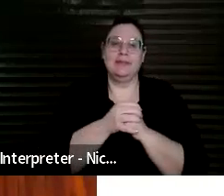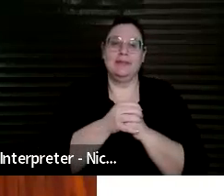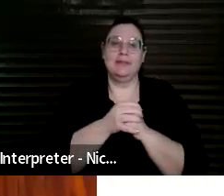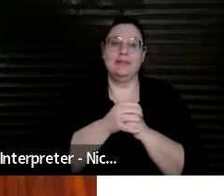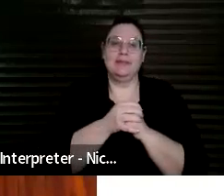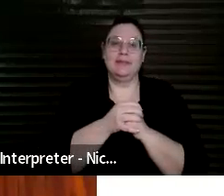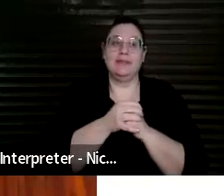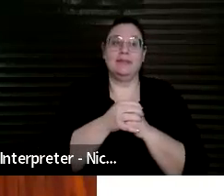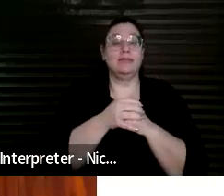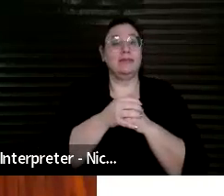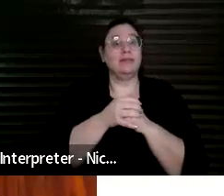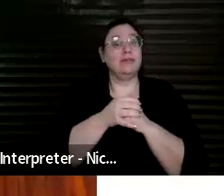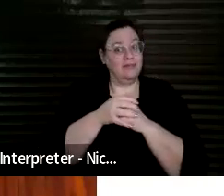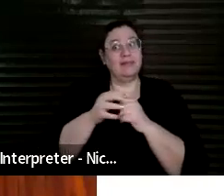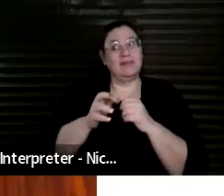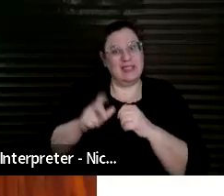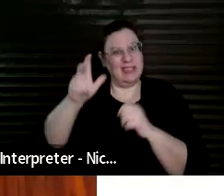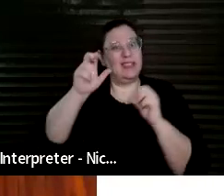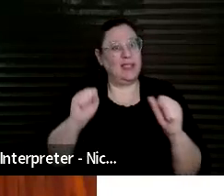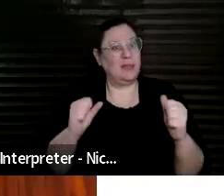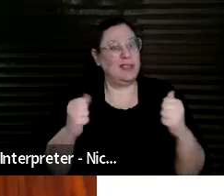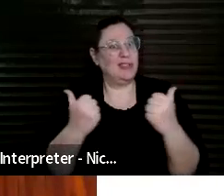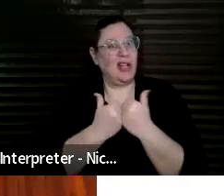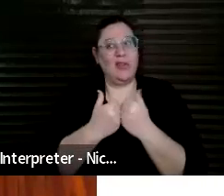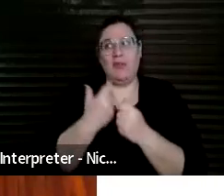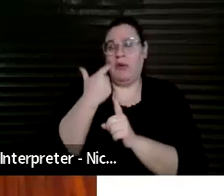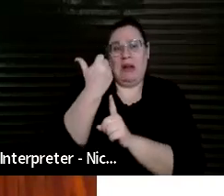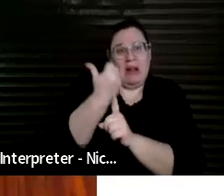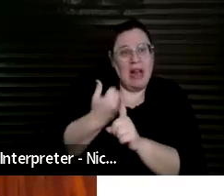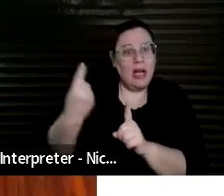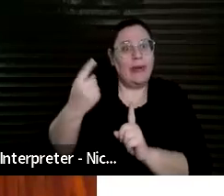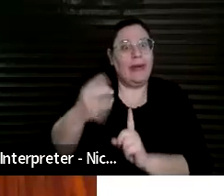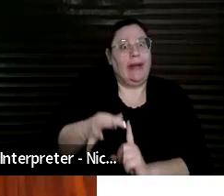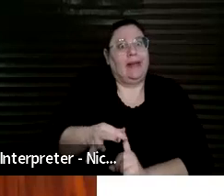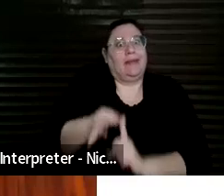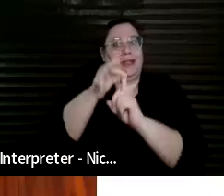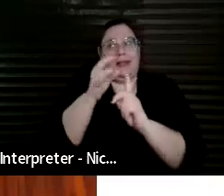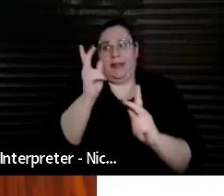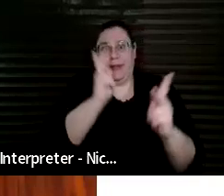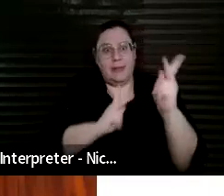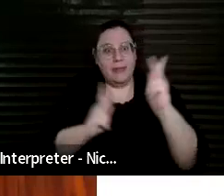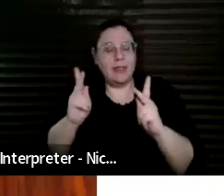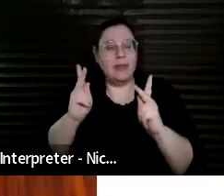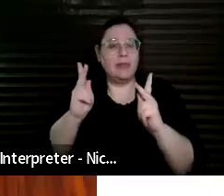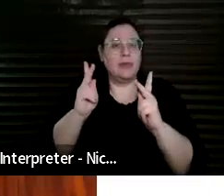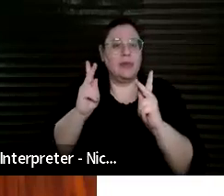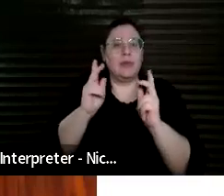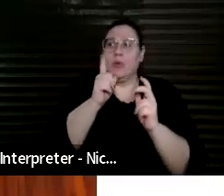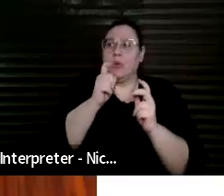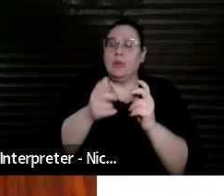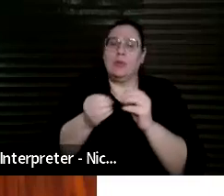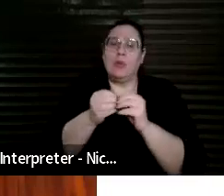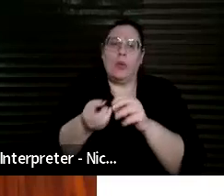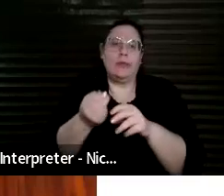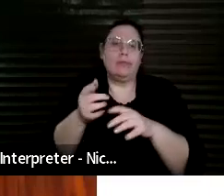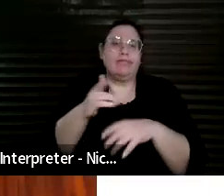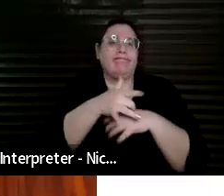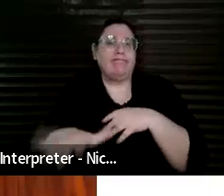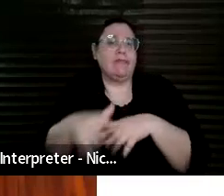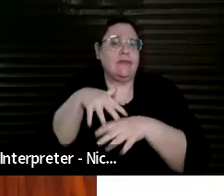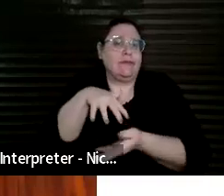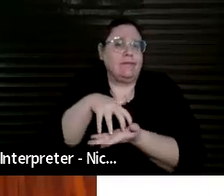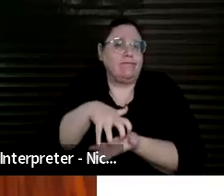They can be challenging for anyone, especially individuals with increased frailty. Another